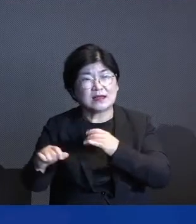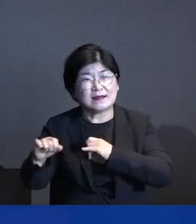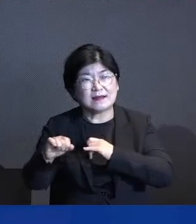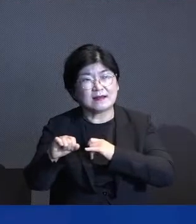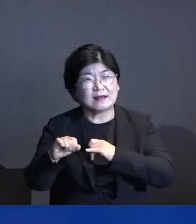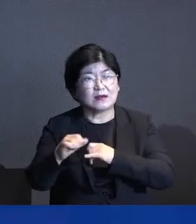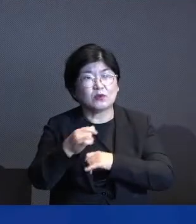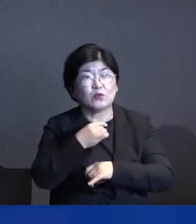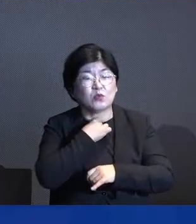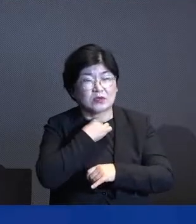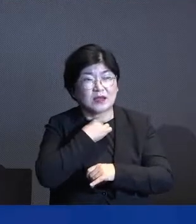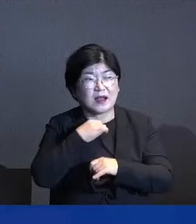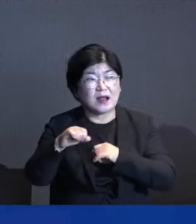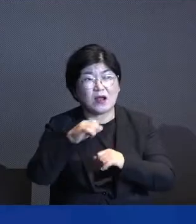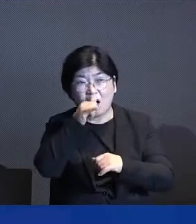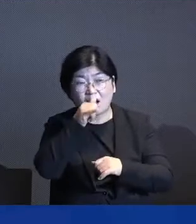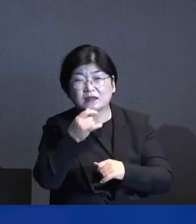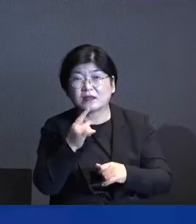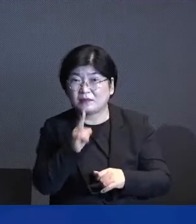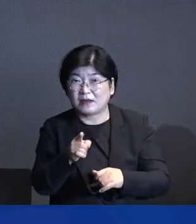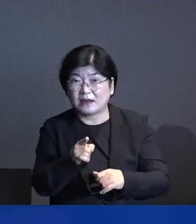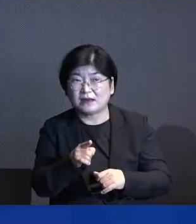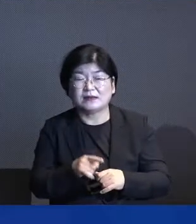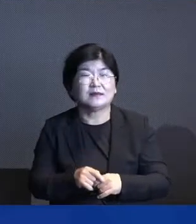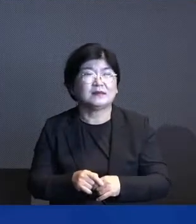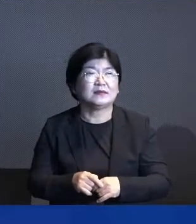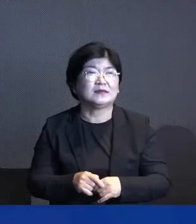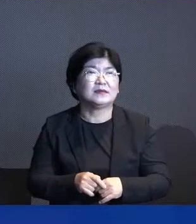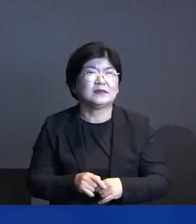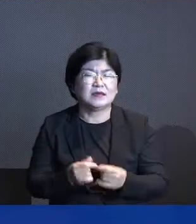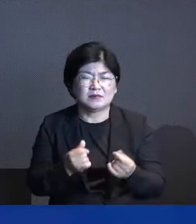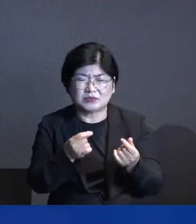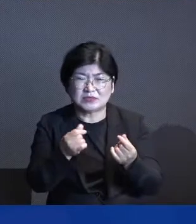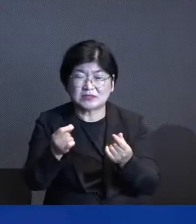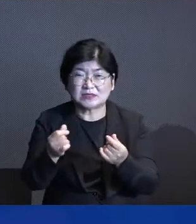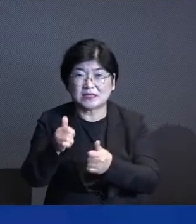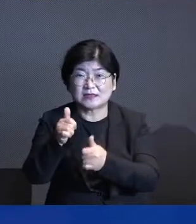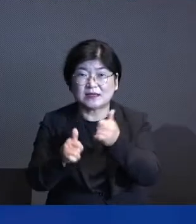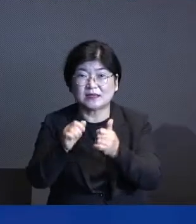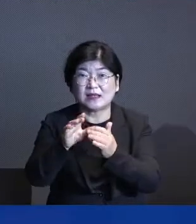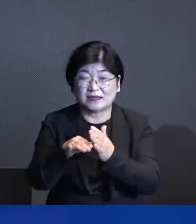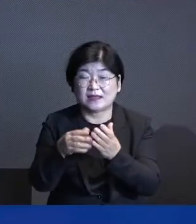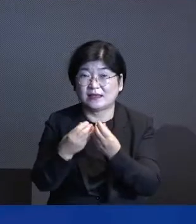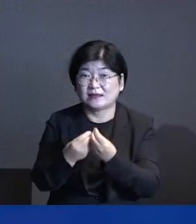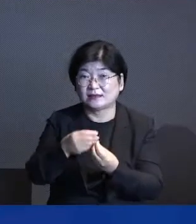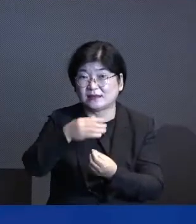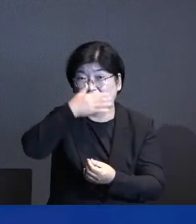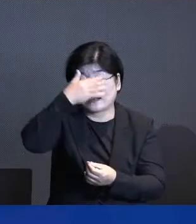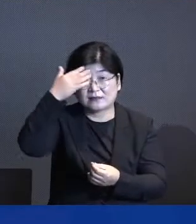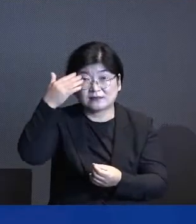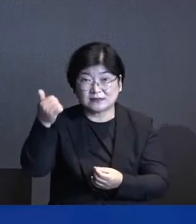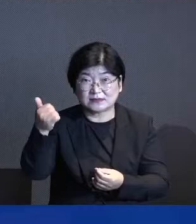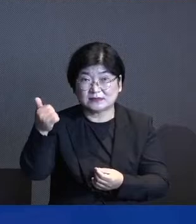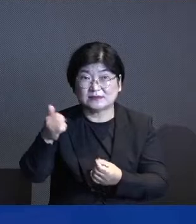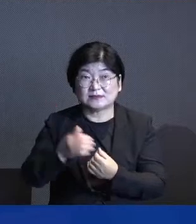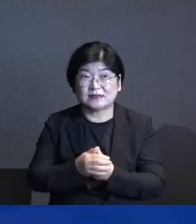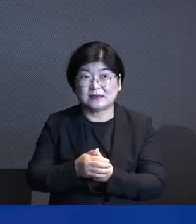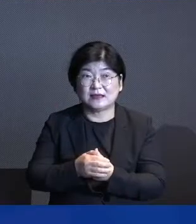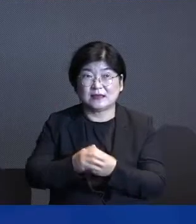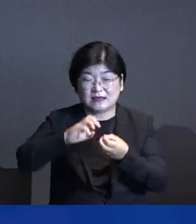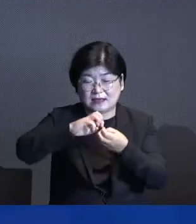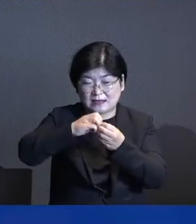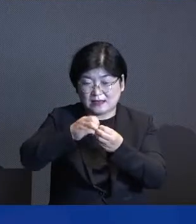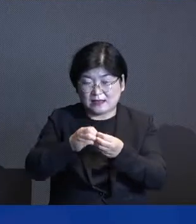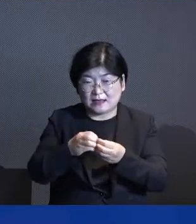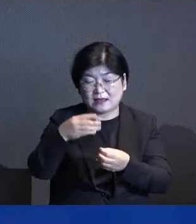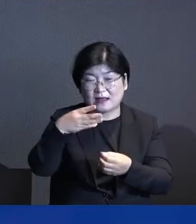familiar task, let's say the grandpa has been making the dinosaur with the Lego blocks for